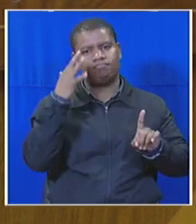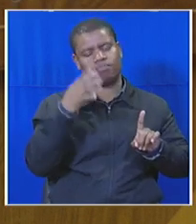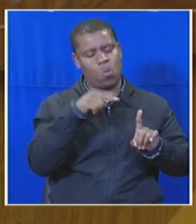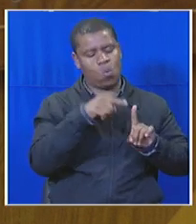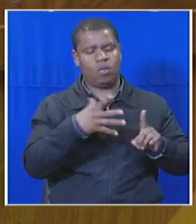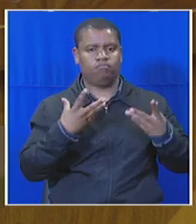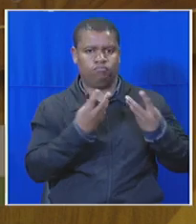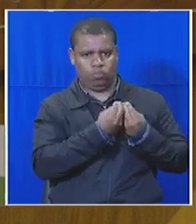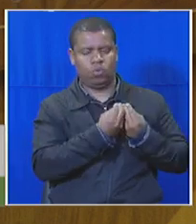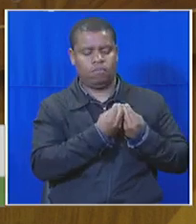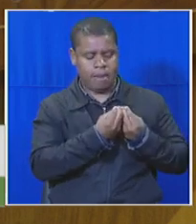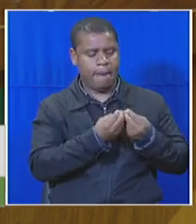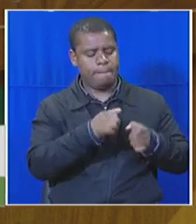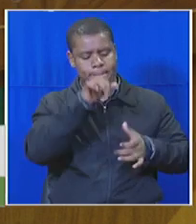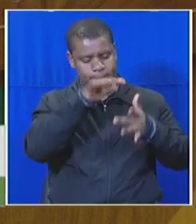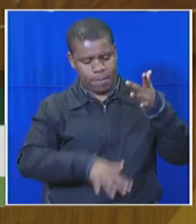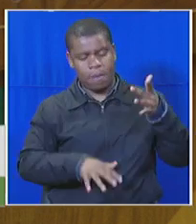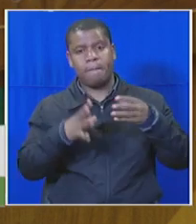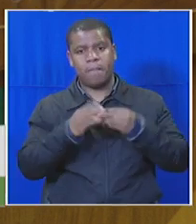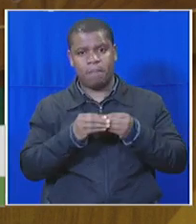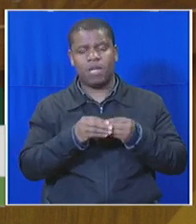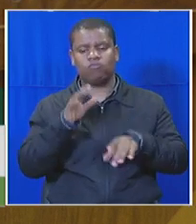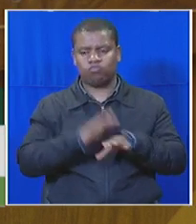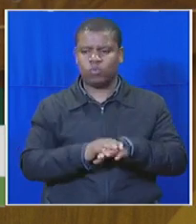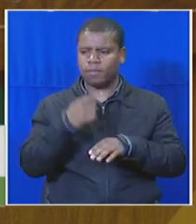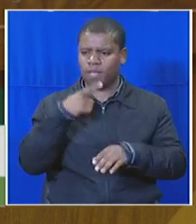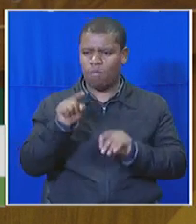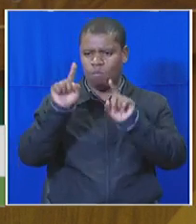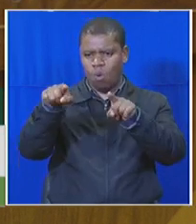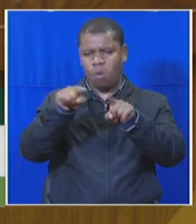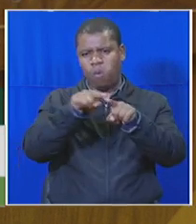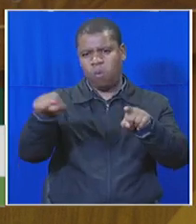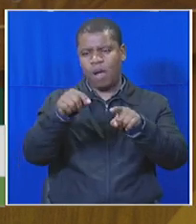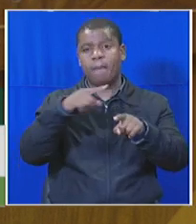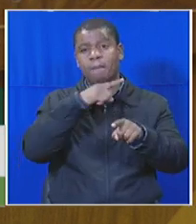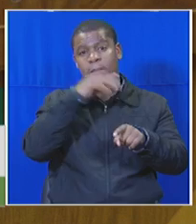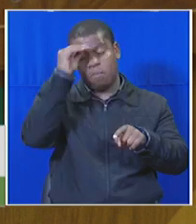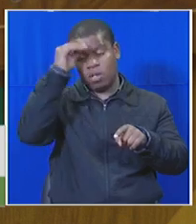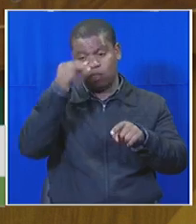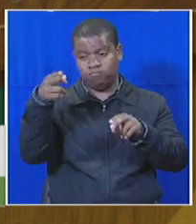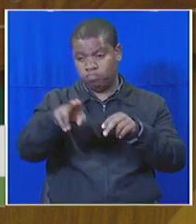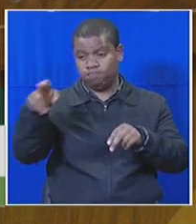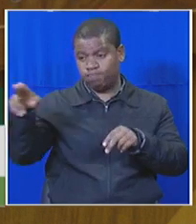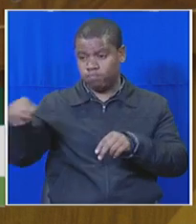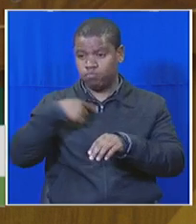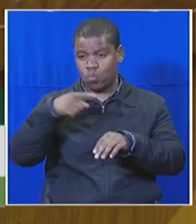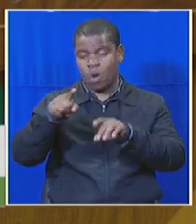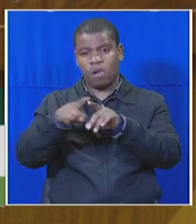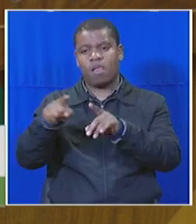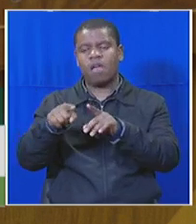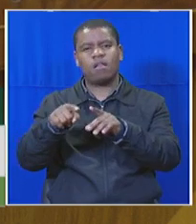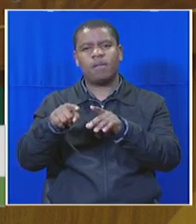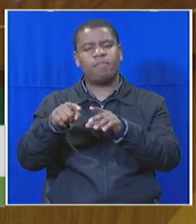sentiments expressed in the House thus far in condemning the killing of police officers. We stress here that the killing